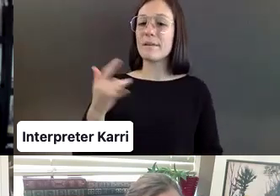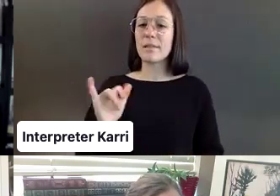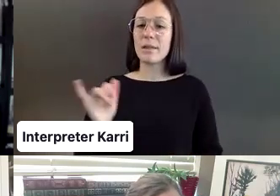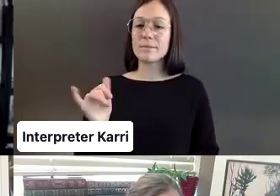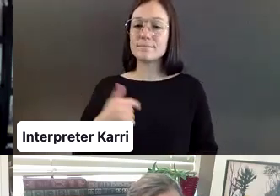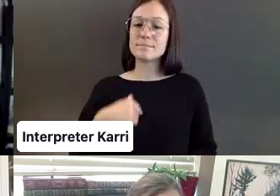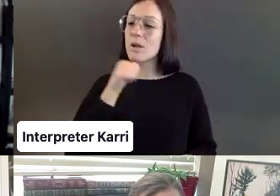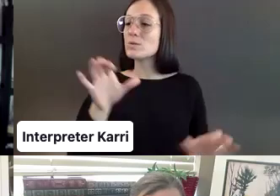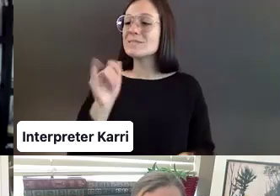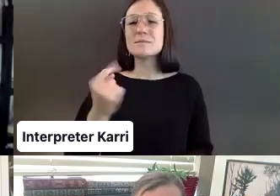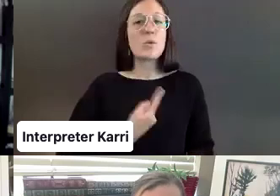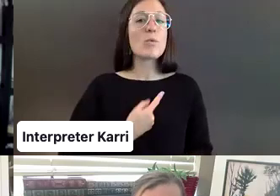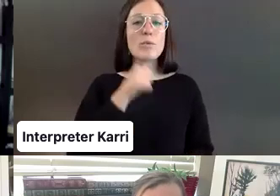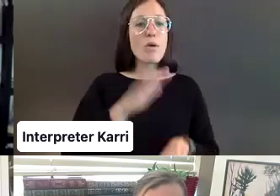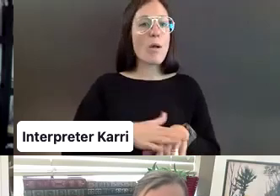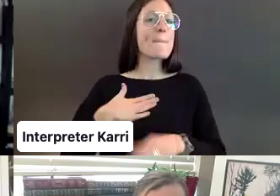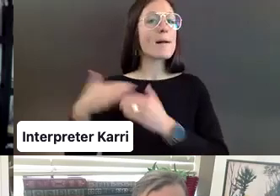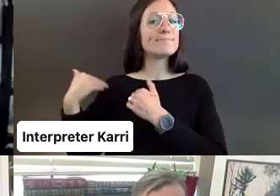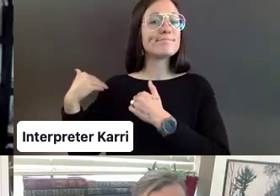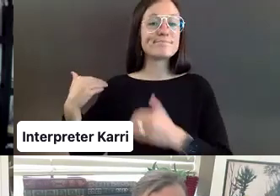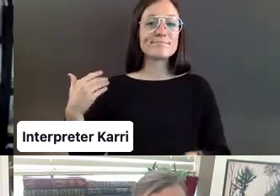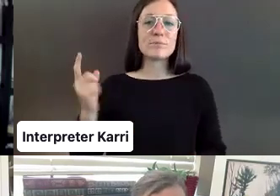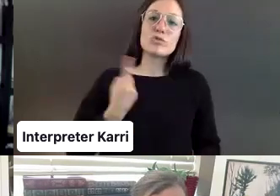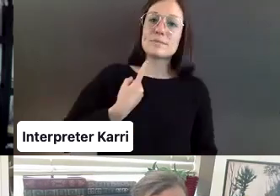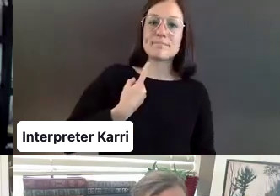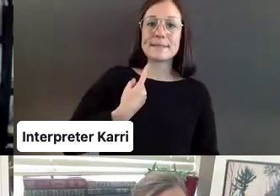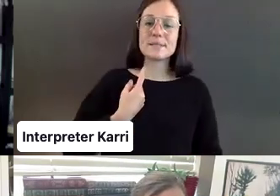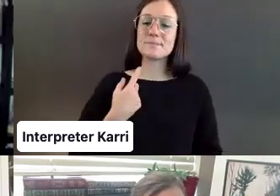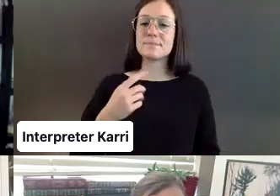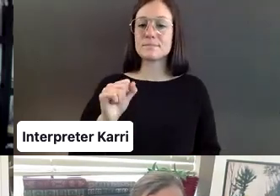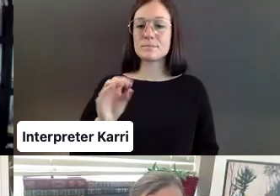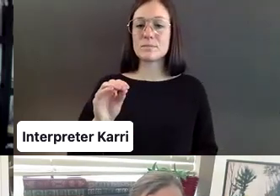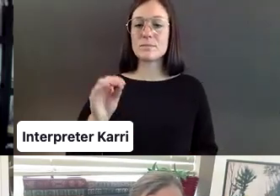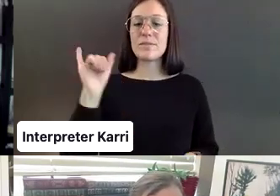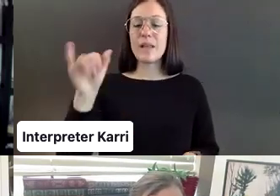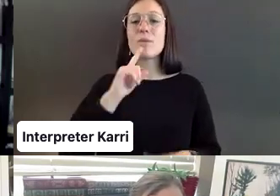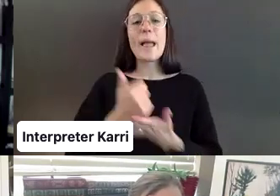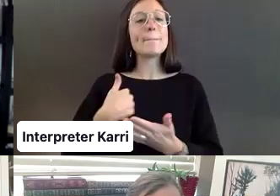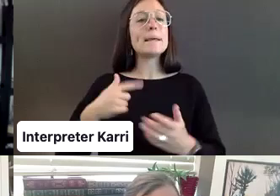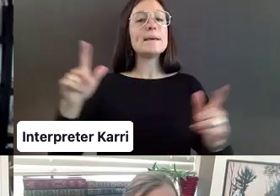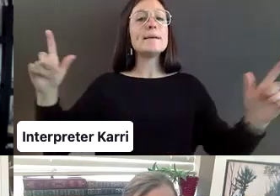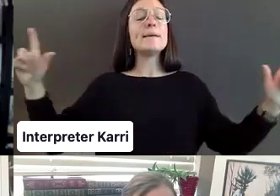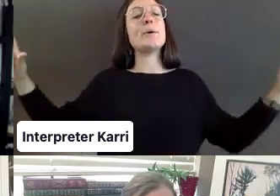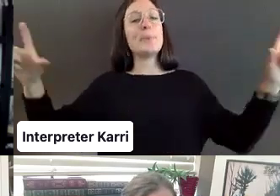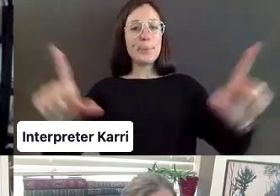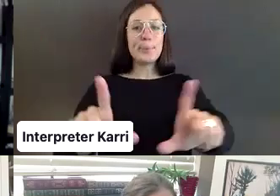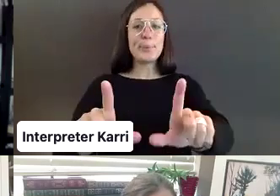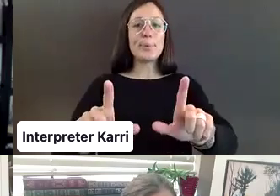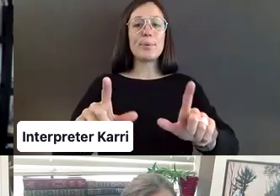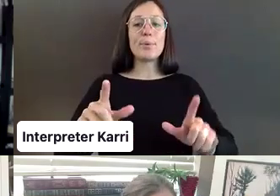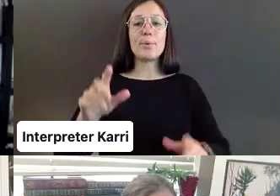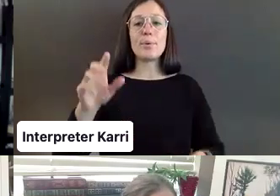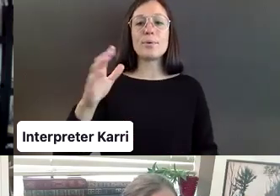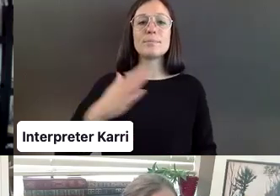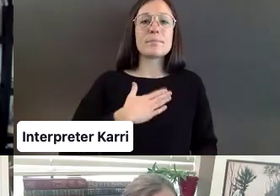I'm not doing it alone. It's not on my back. And so it zooms me out of the nucleus that I